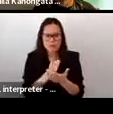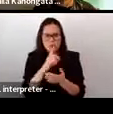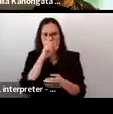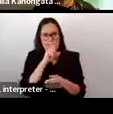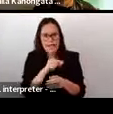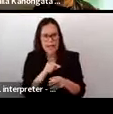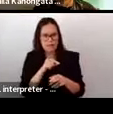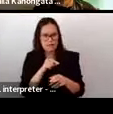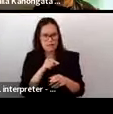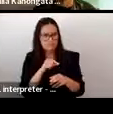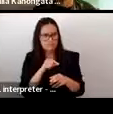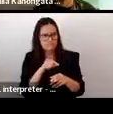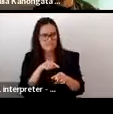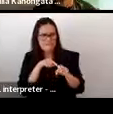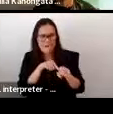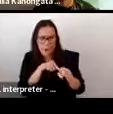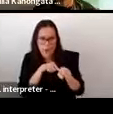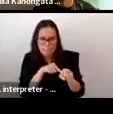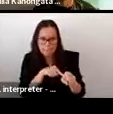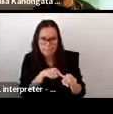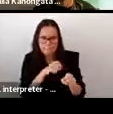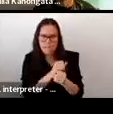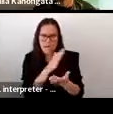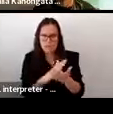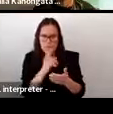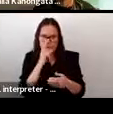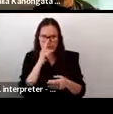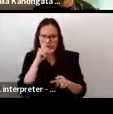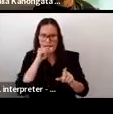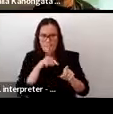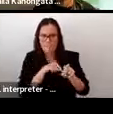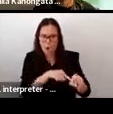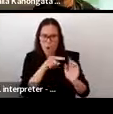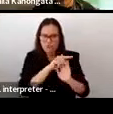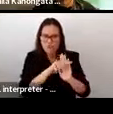disabilities deserve nothing less. It's not rocket science. Thank